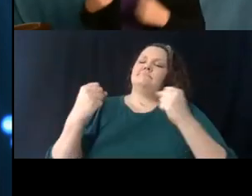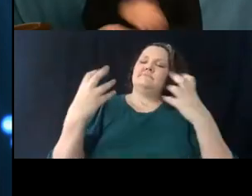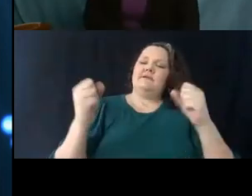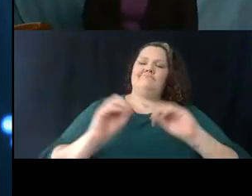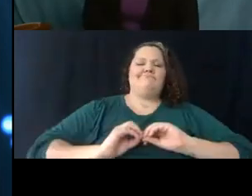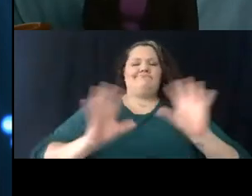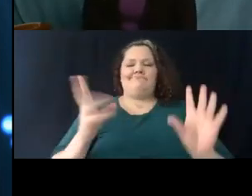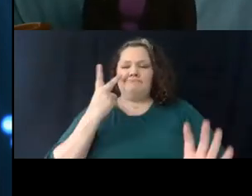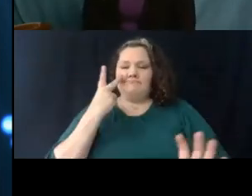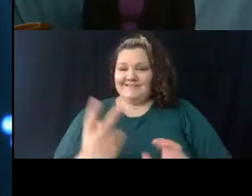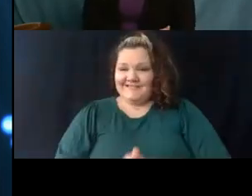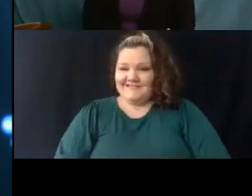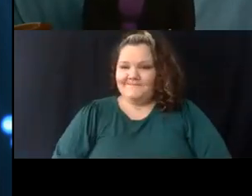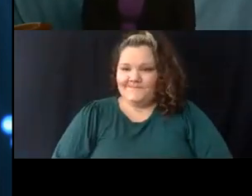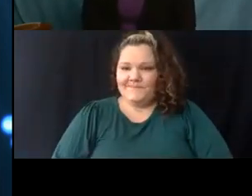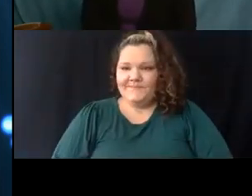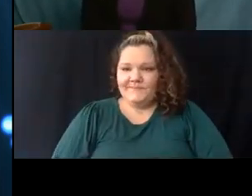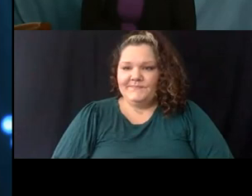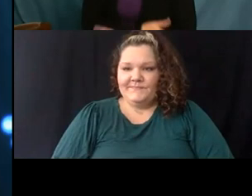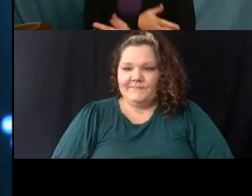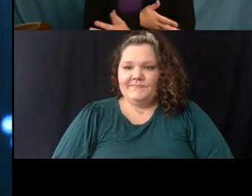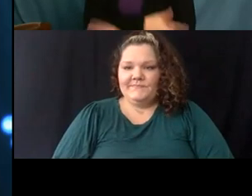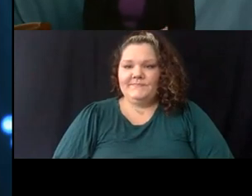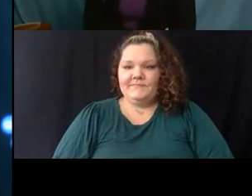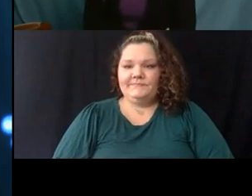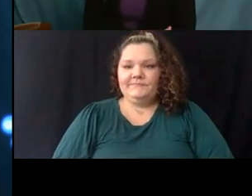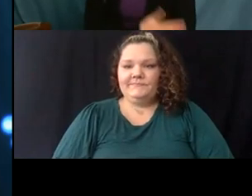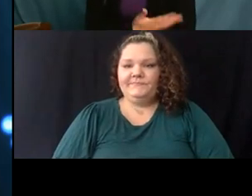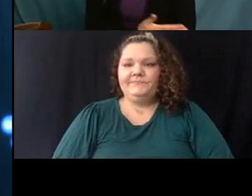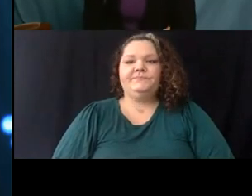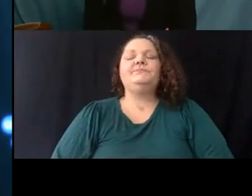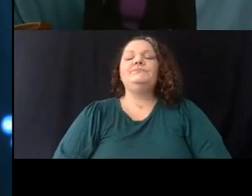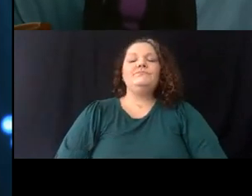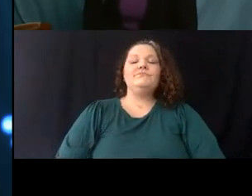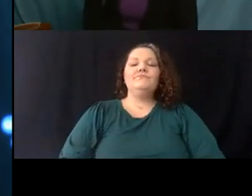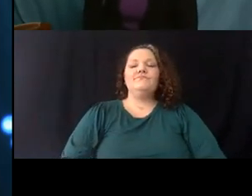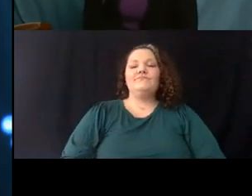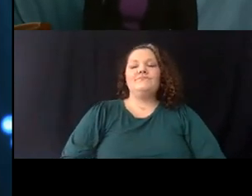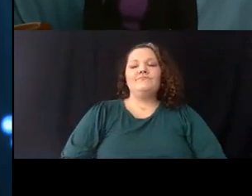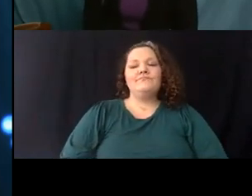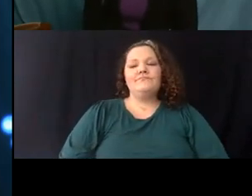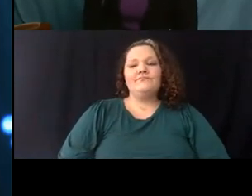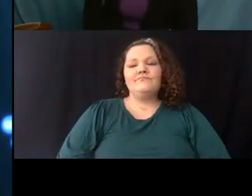black background behind me. That's very contrast with my skin tone. And it's easy to be able to see what I'm signing.